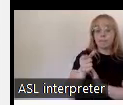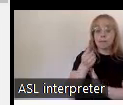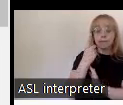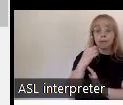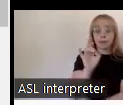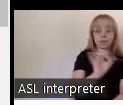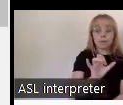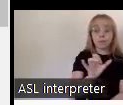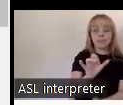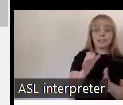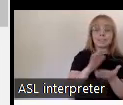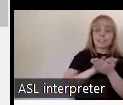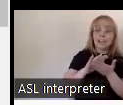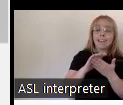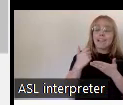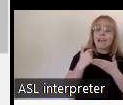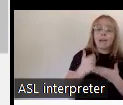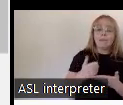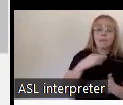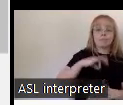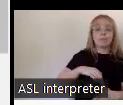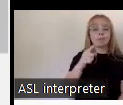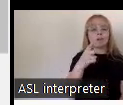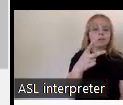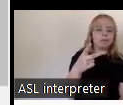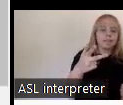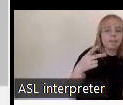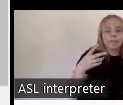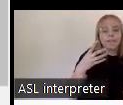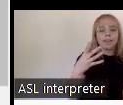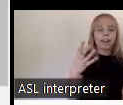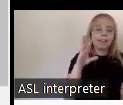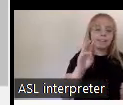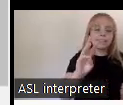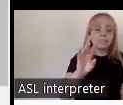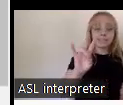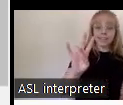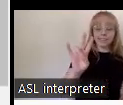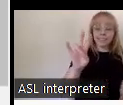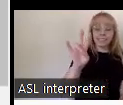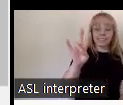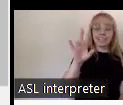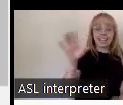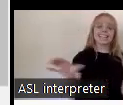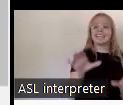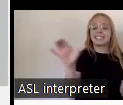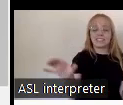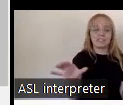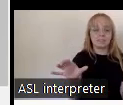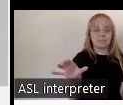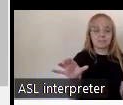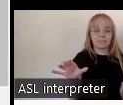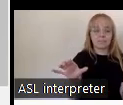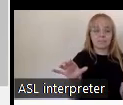can see here that there are 1, 2, 3, 4, 5, 6, 7 activities. And